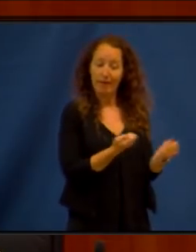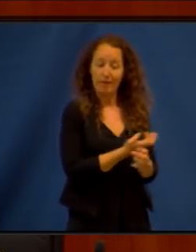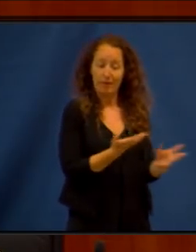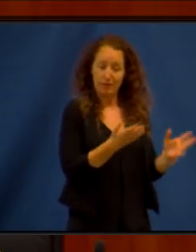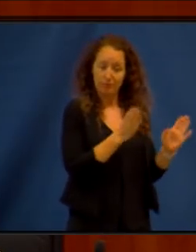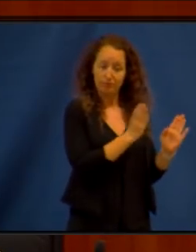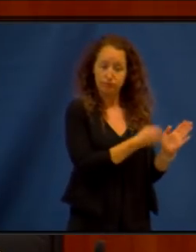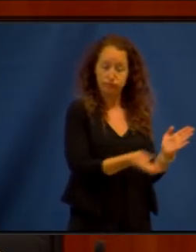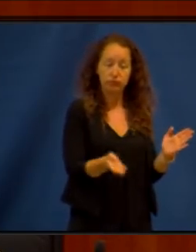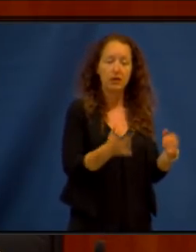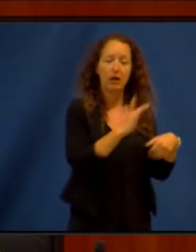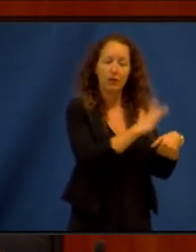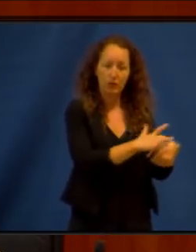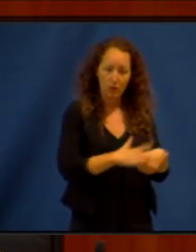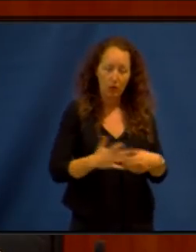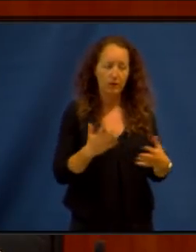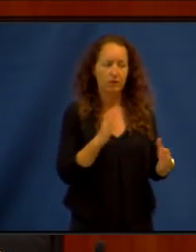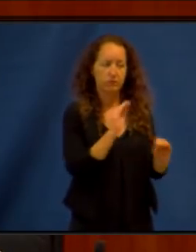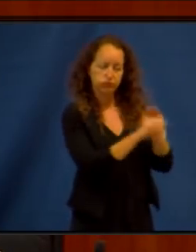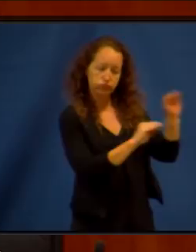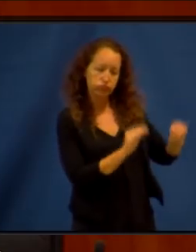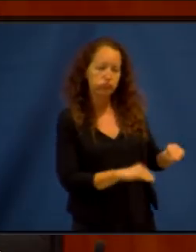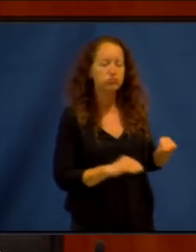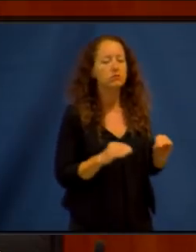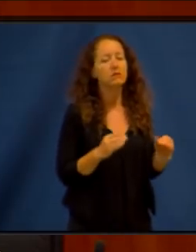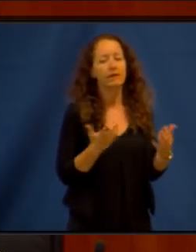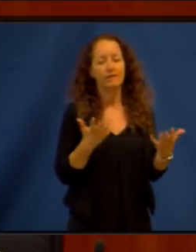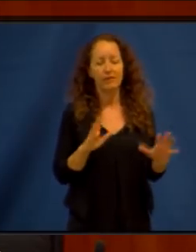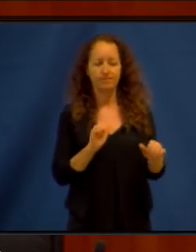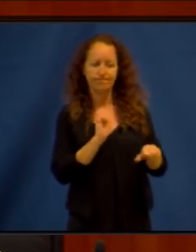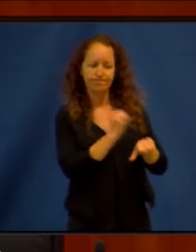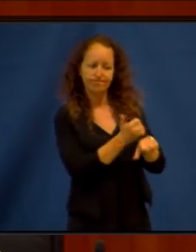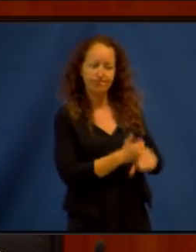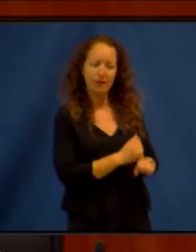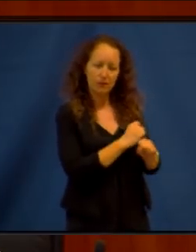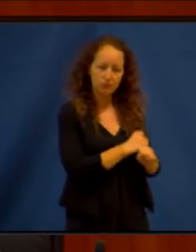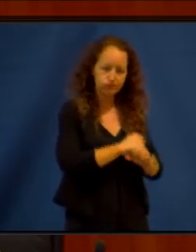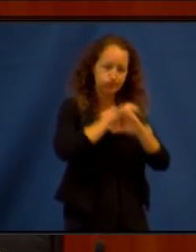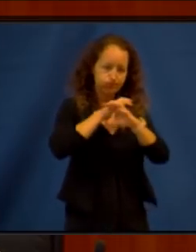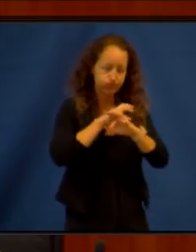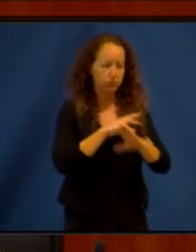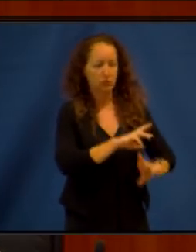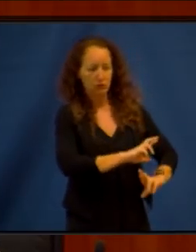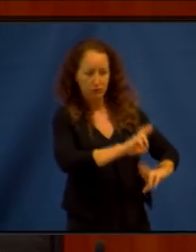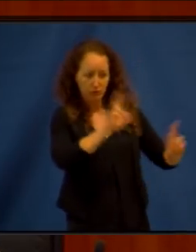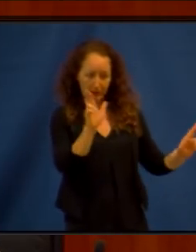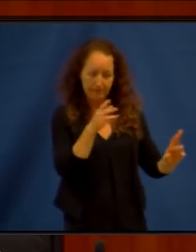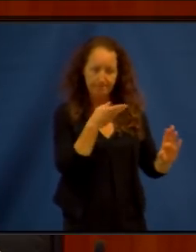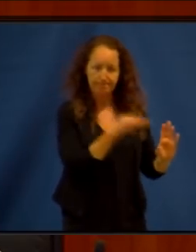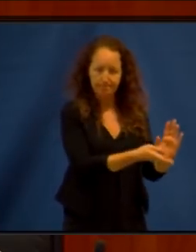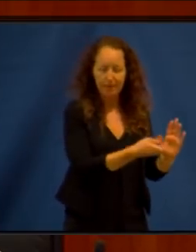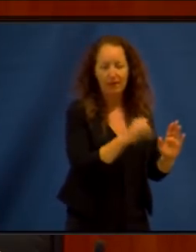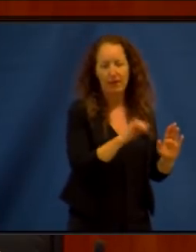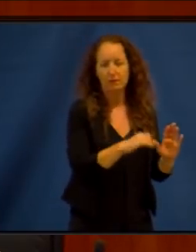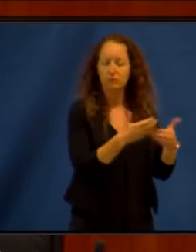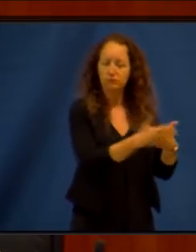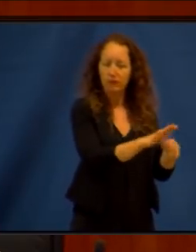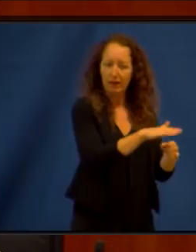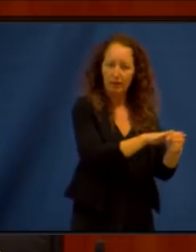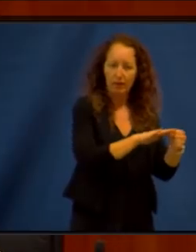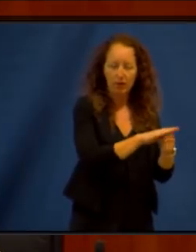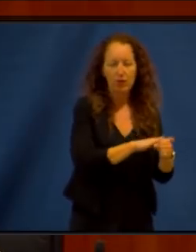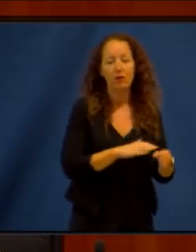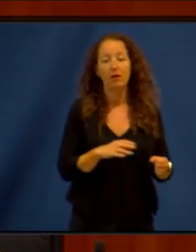supplied with things that we use in an ICU. So we've got that unit that's ready. We've not